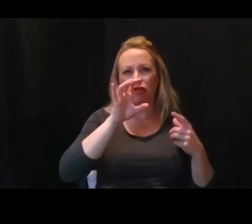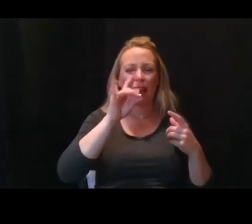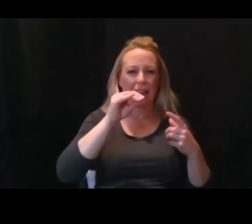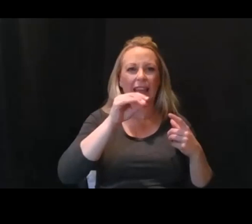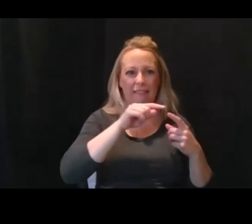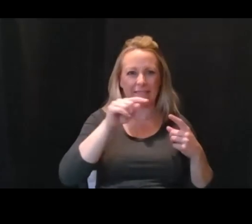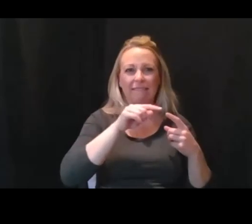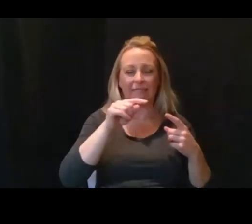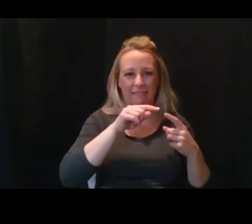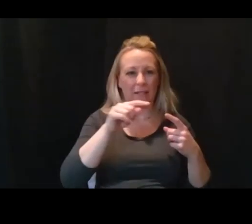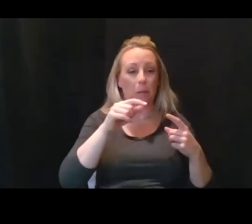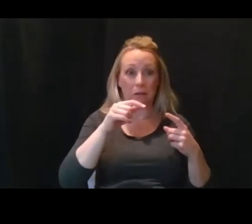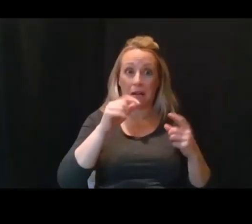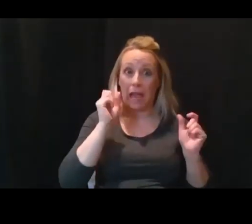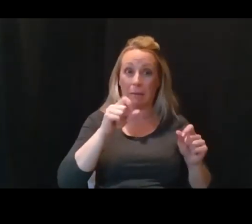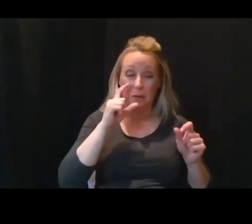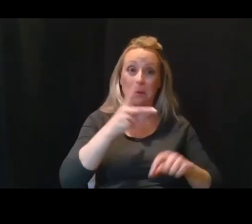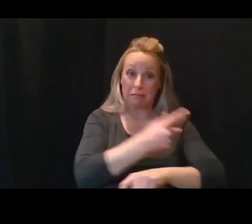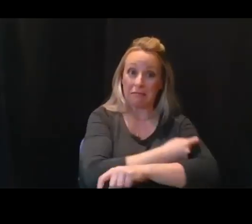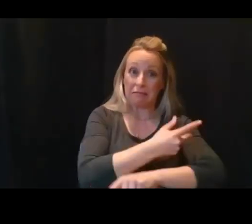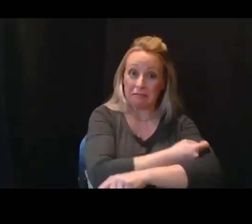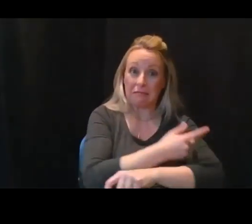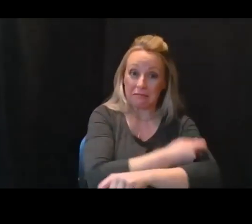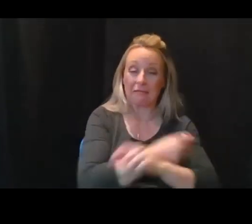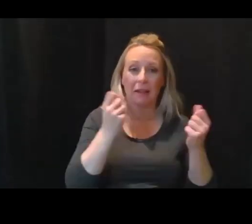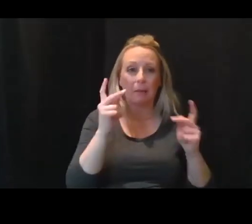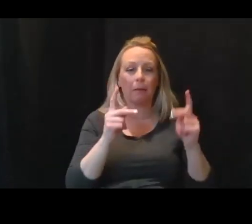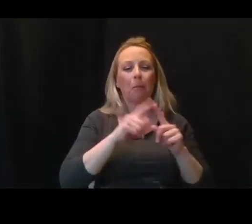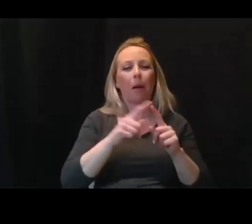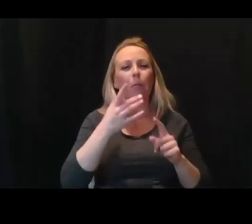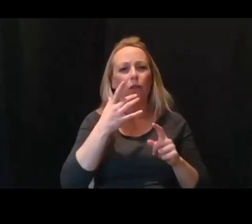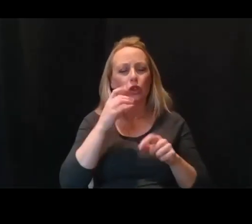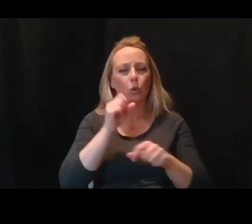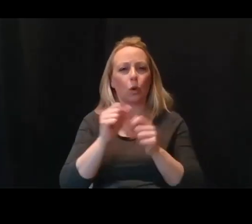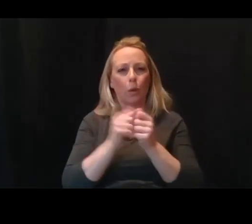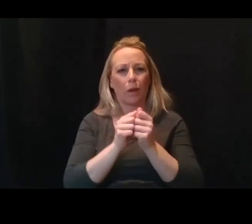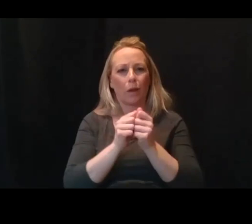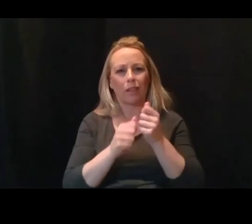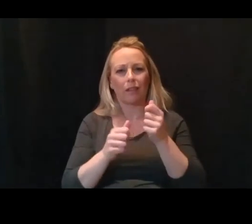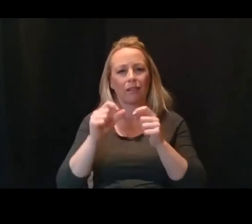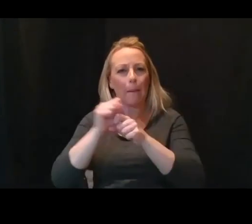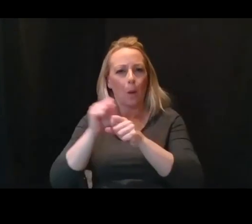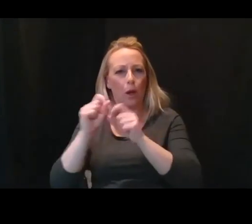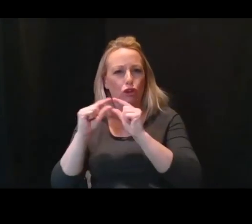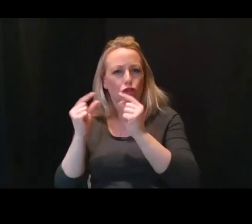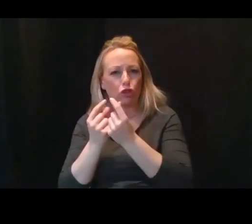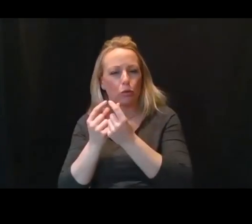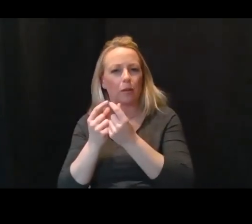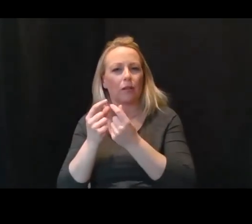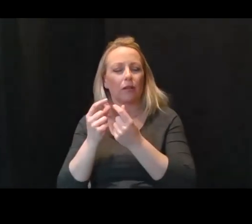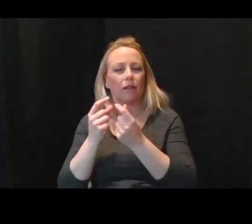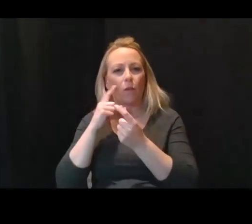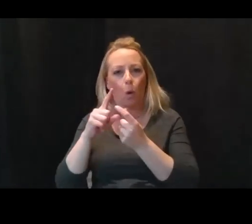the door. But again, we prefer to work with an employer group that represents those workers in that 1B category as we open